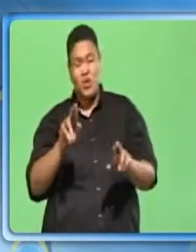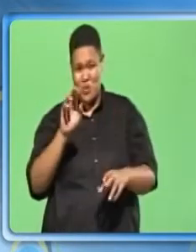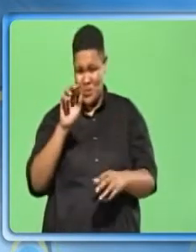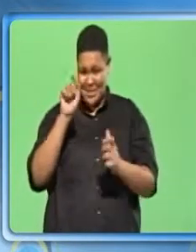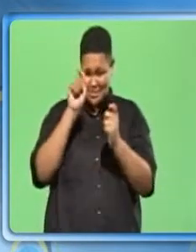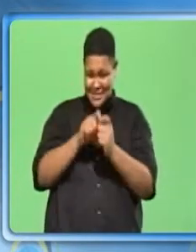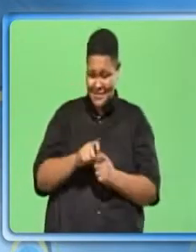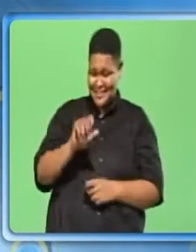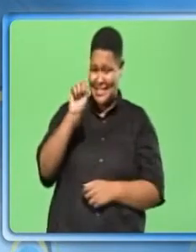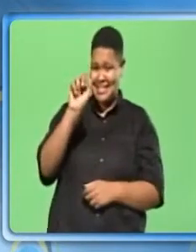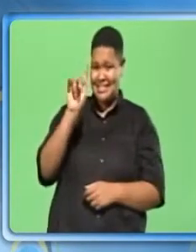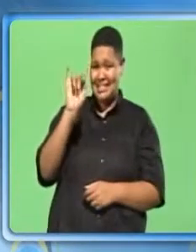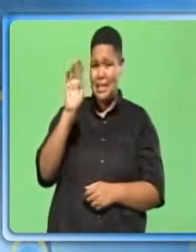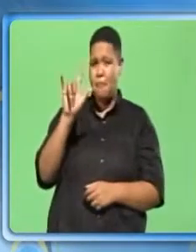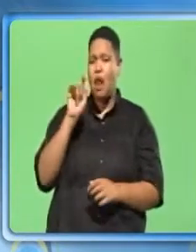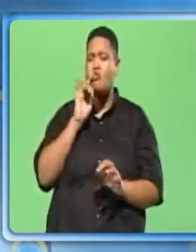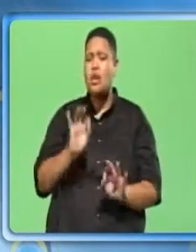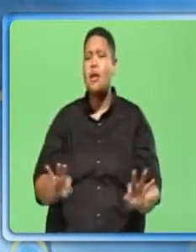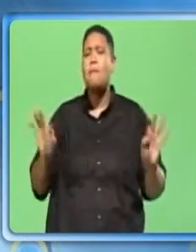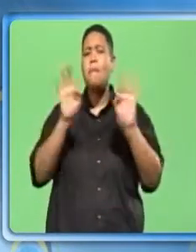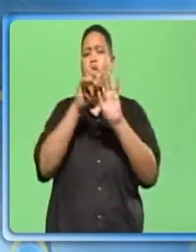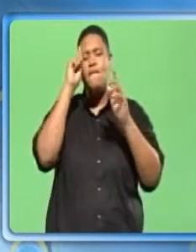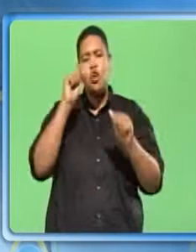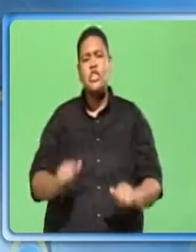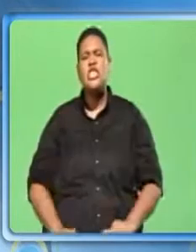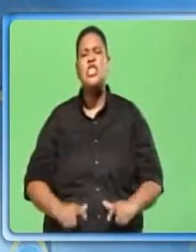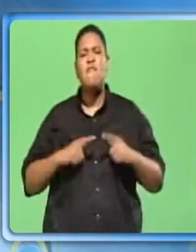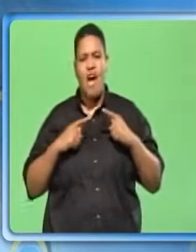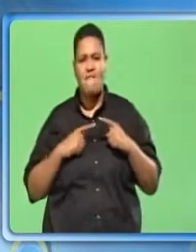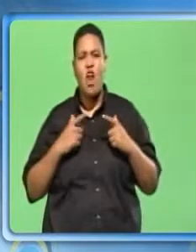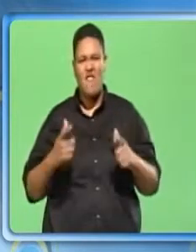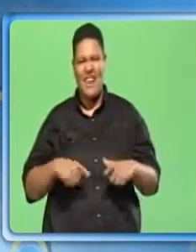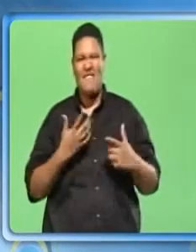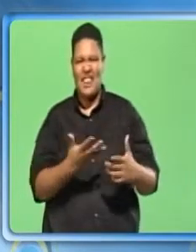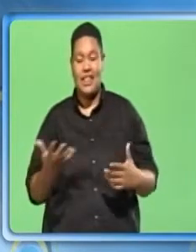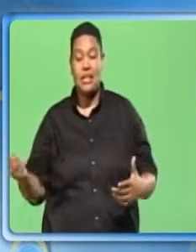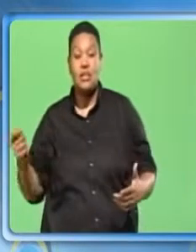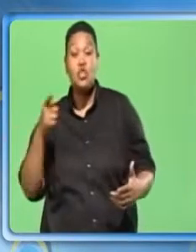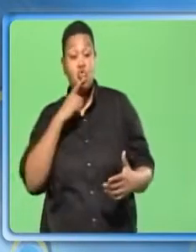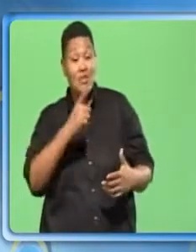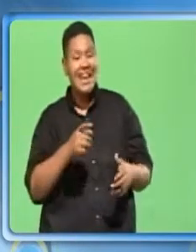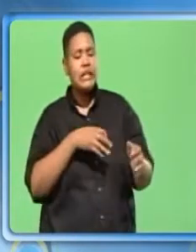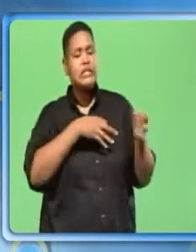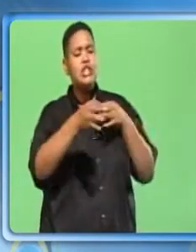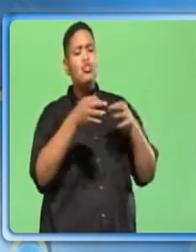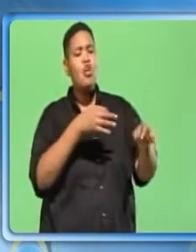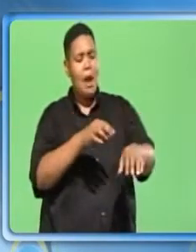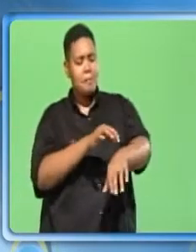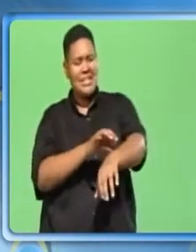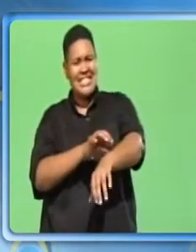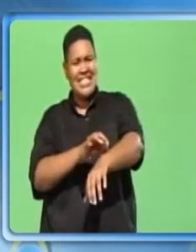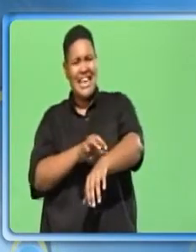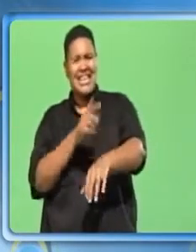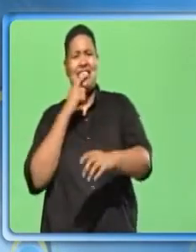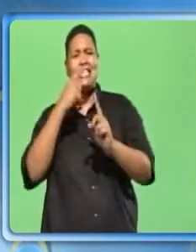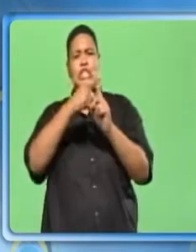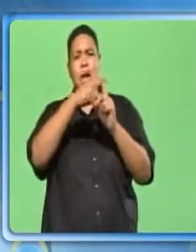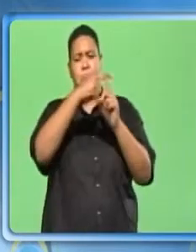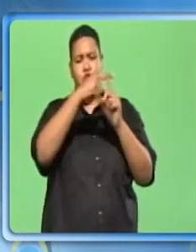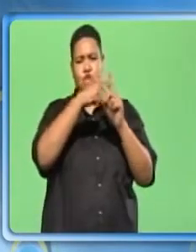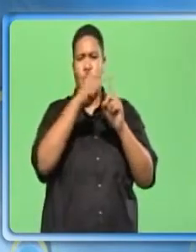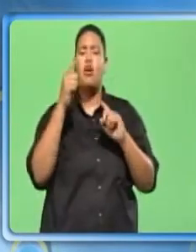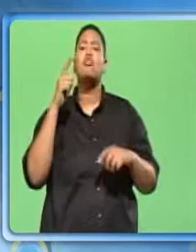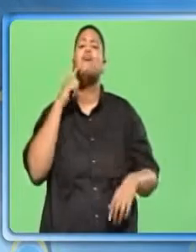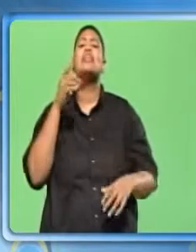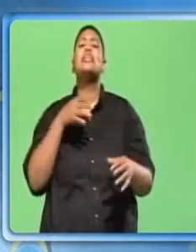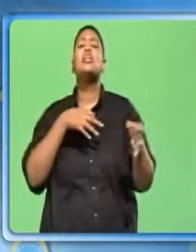is important for the survival of organisms. Describe the function of the human skin in temperature regulation.